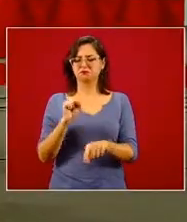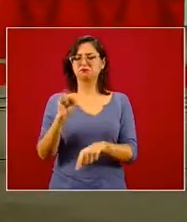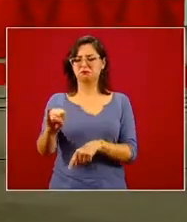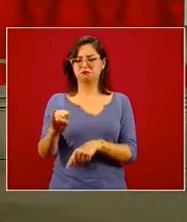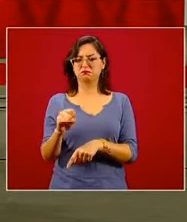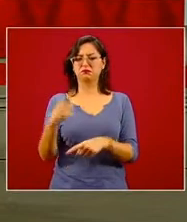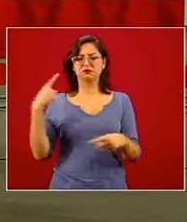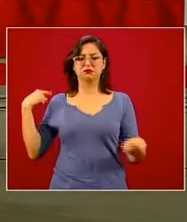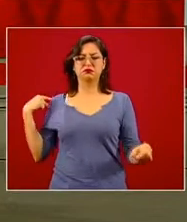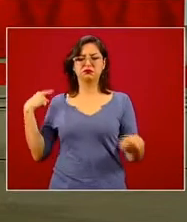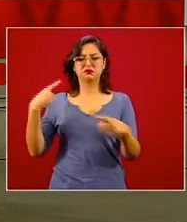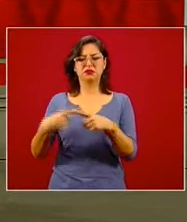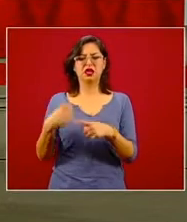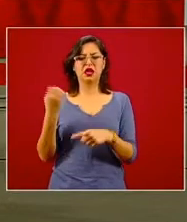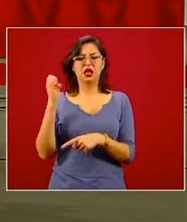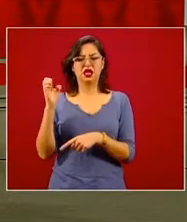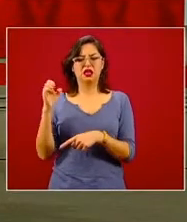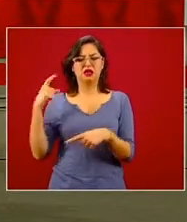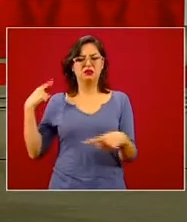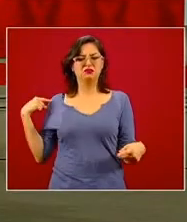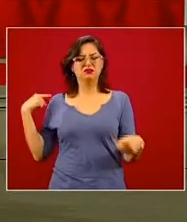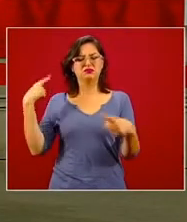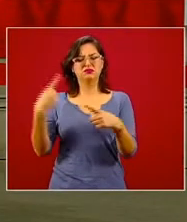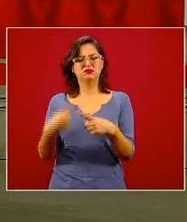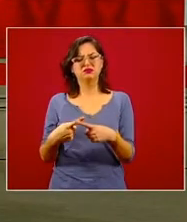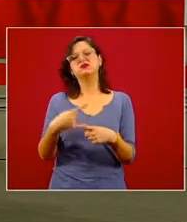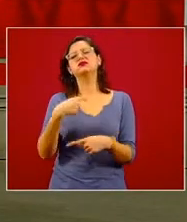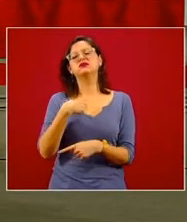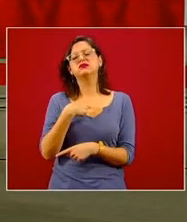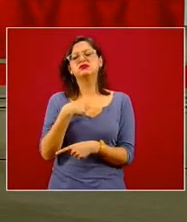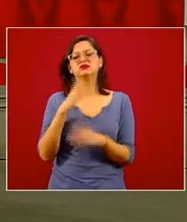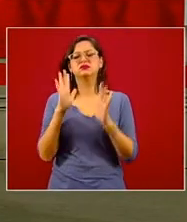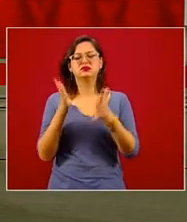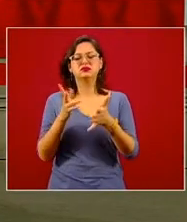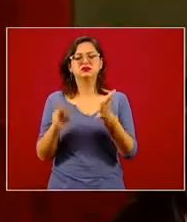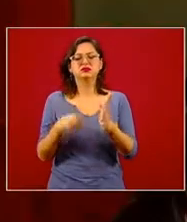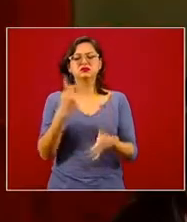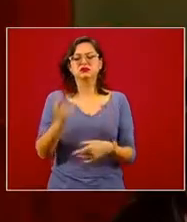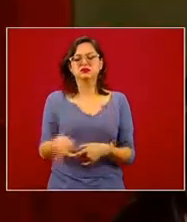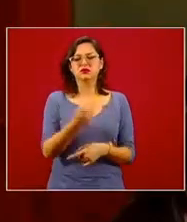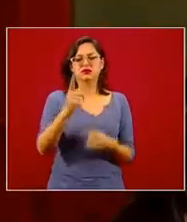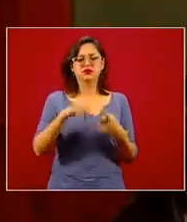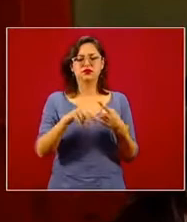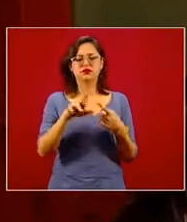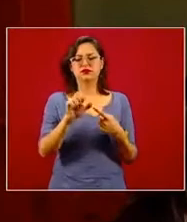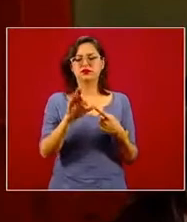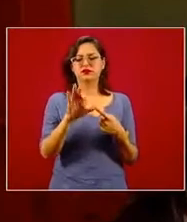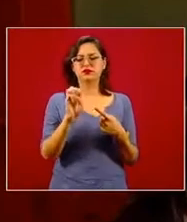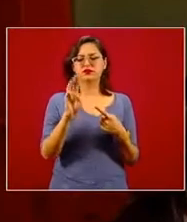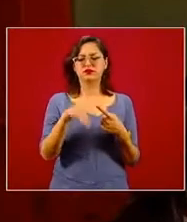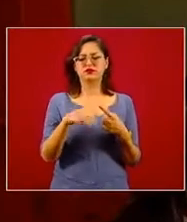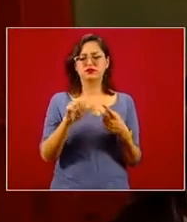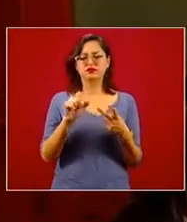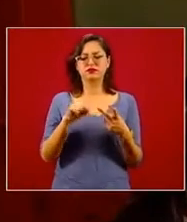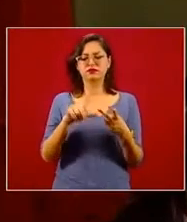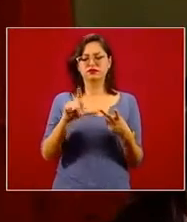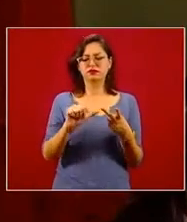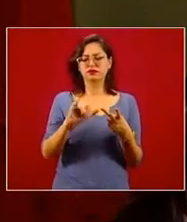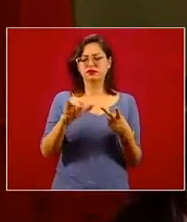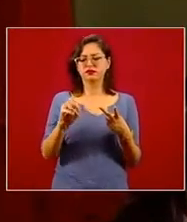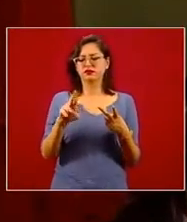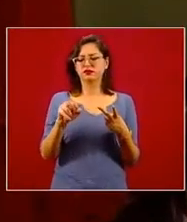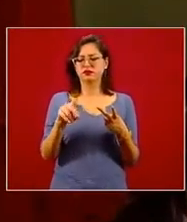enero. Entonces, Aguascalientes. It's 18 de esta cases, pregunta all se le of han them hecho, se le hizo positive reforma, se le hizo la jornada. Sabemos que hay since un proceso January. de